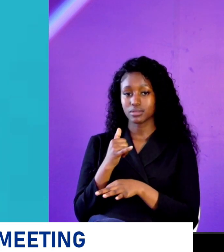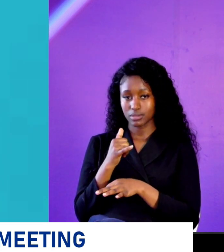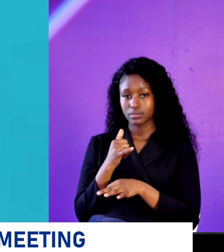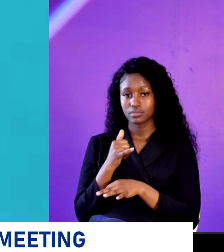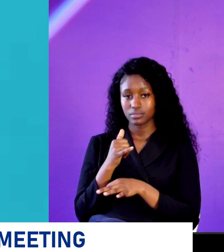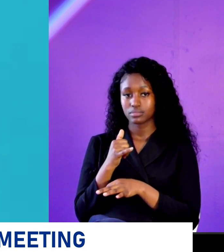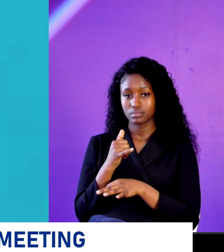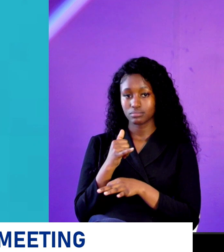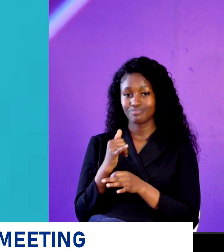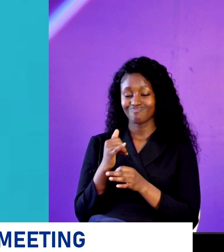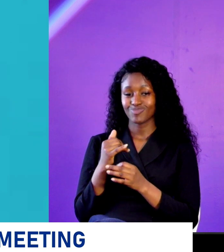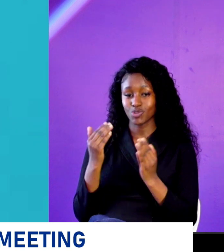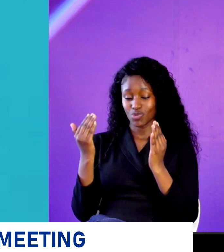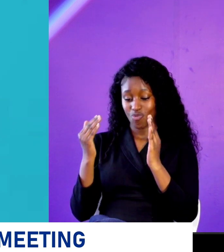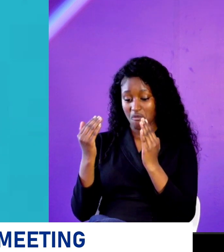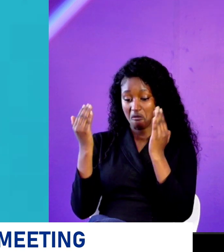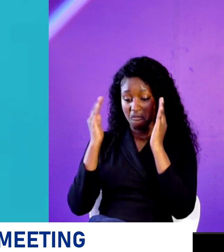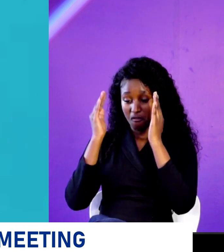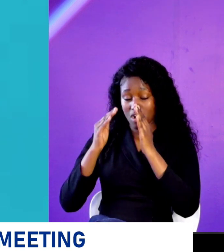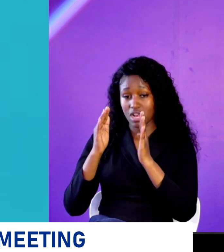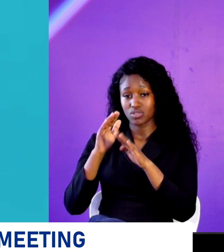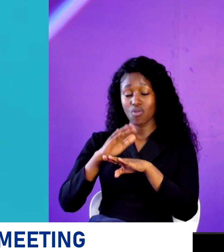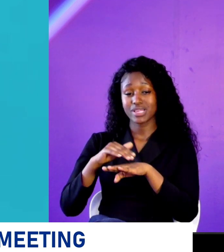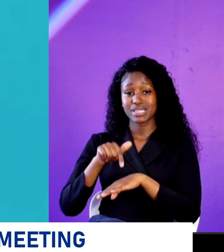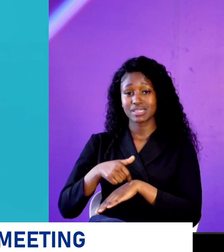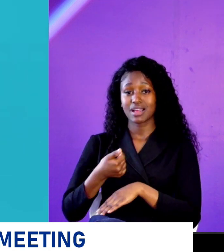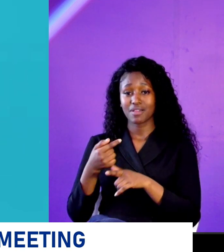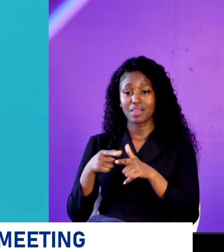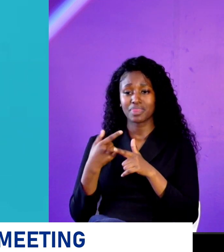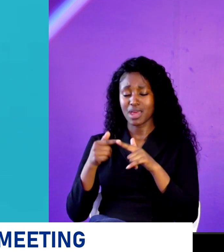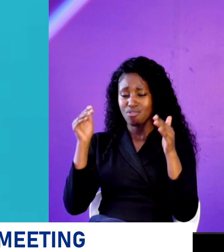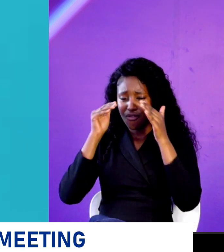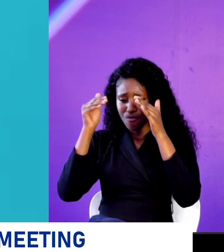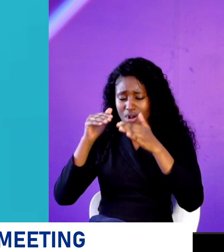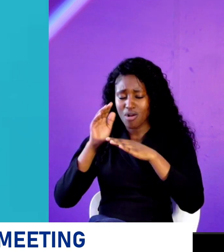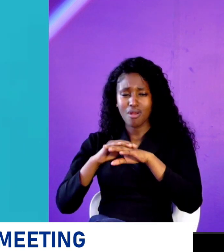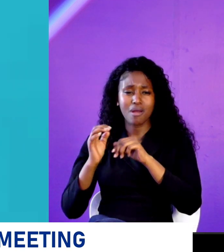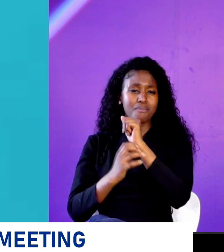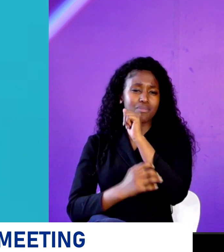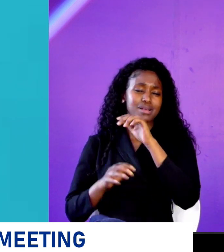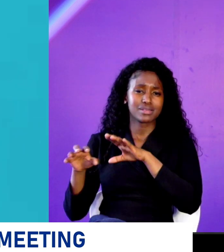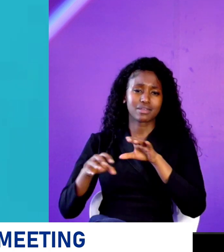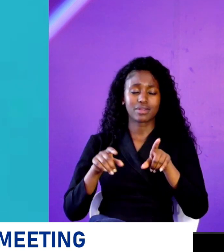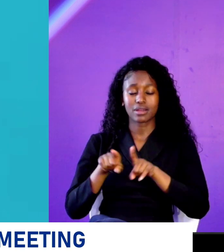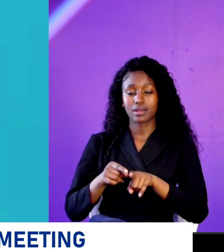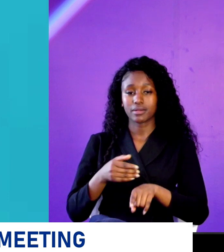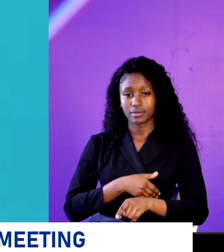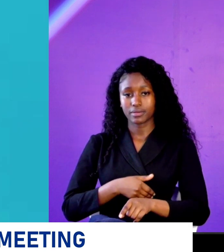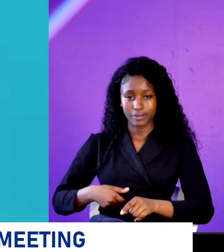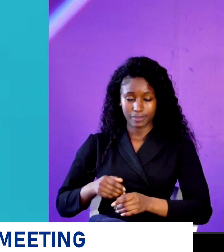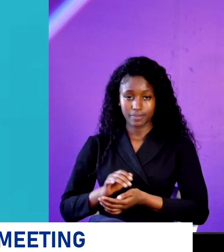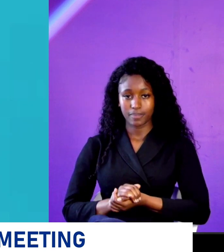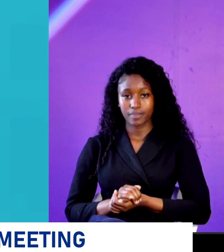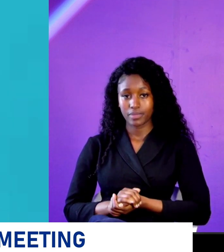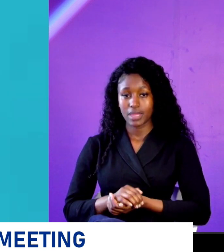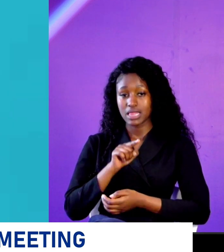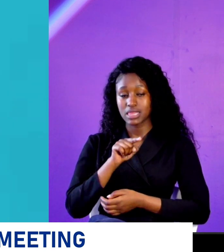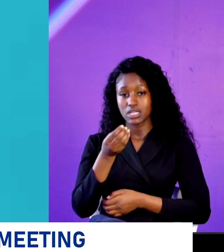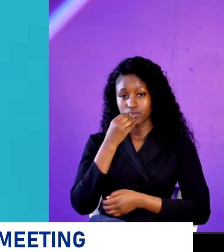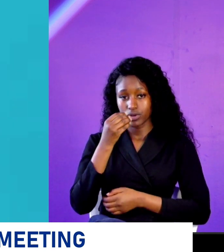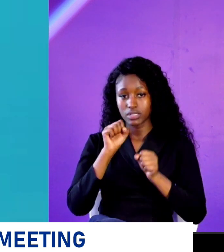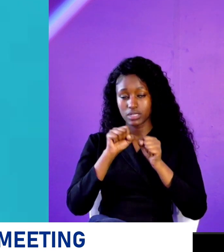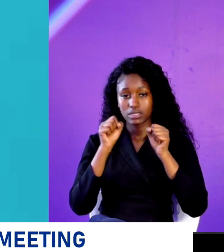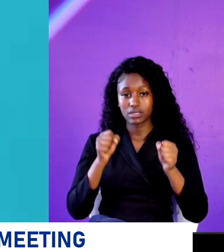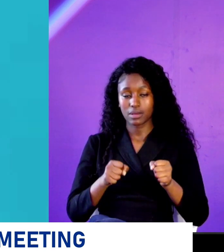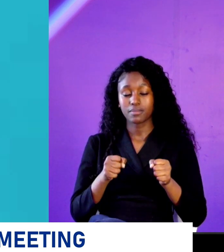food systems through the face of poverty, suffering, and hunger. Food systems are an engine